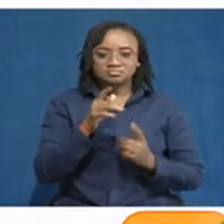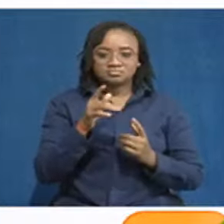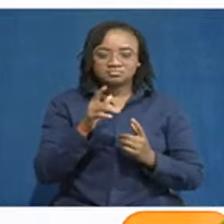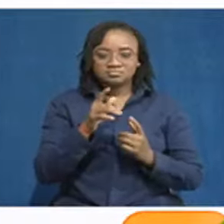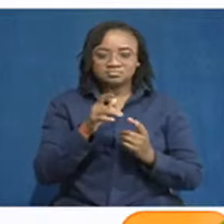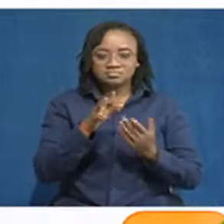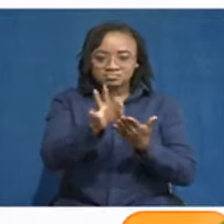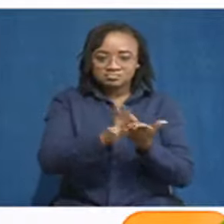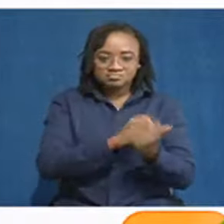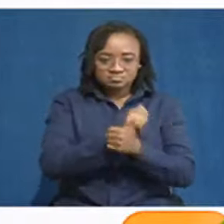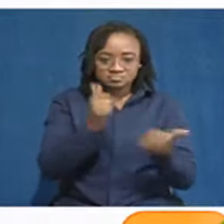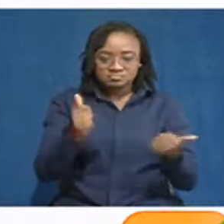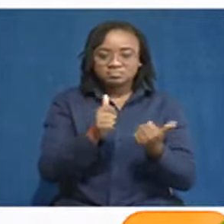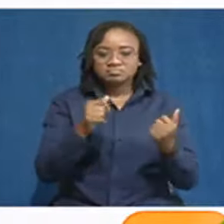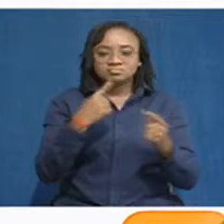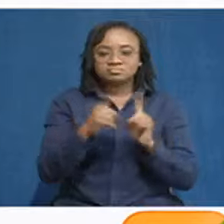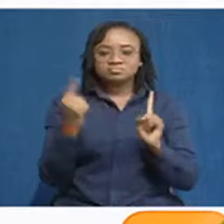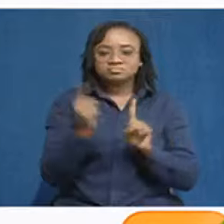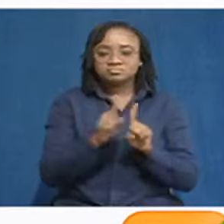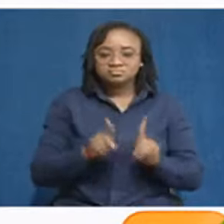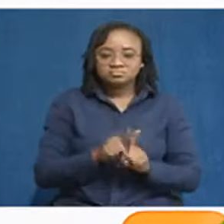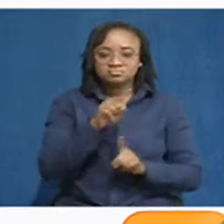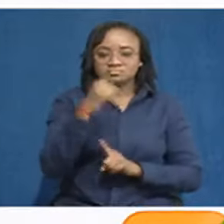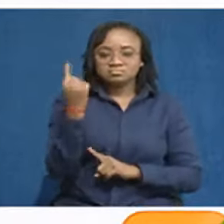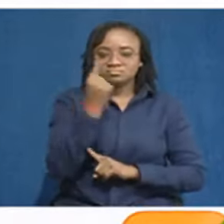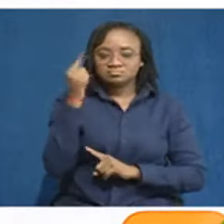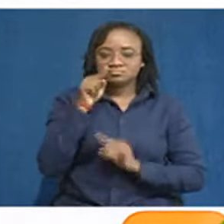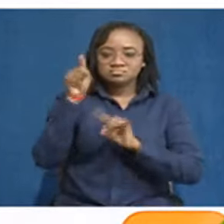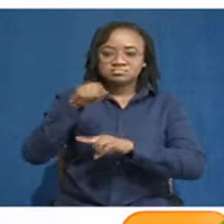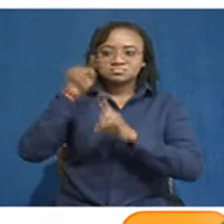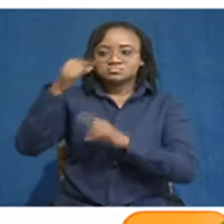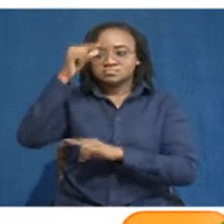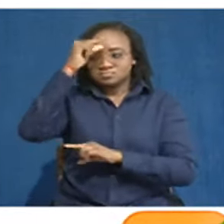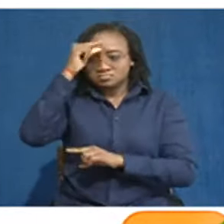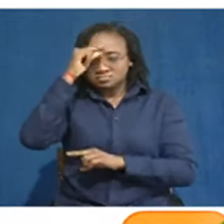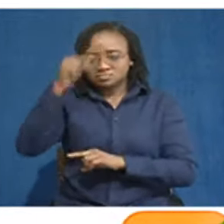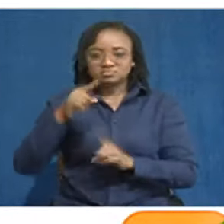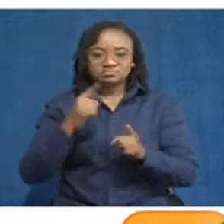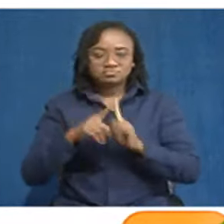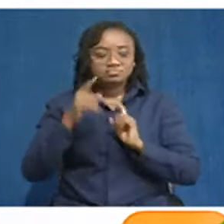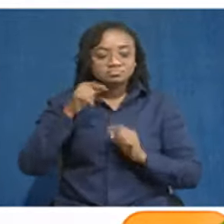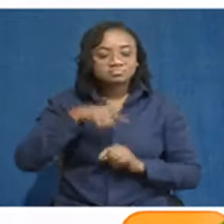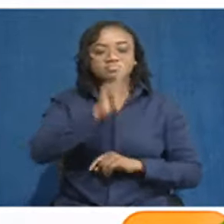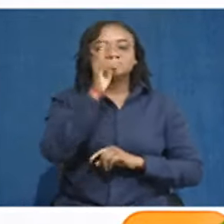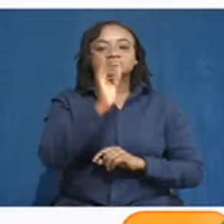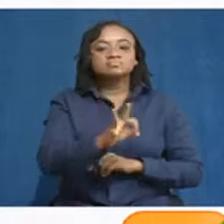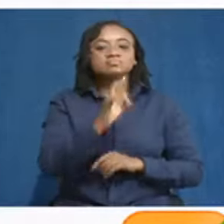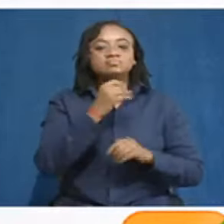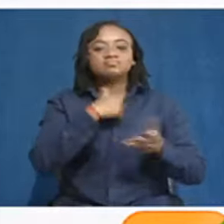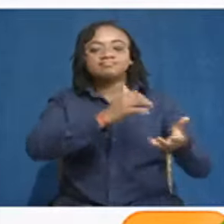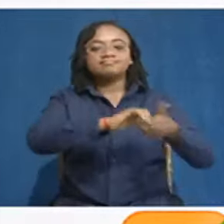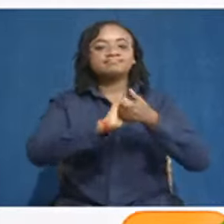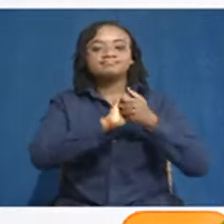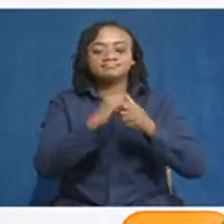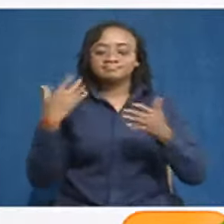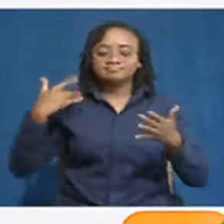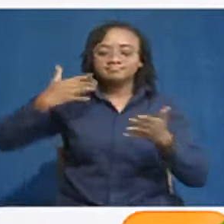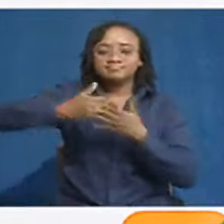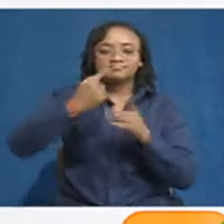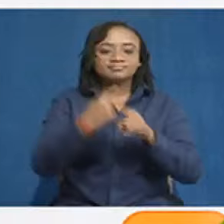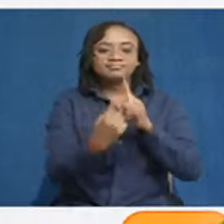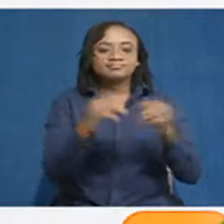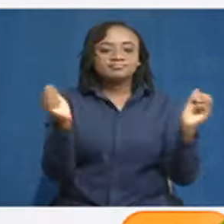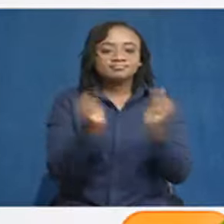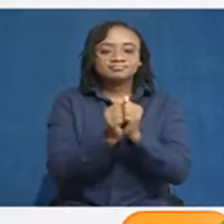government. But what is happening with yourself? If you have a federation that has 10 years and they never had elections, who will